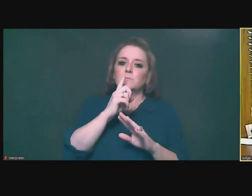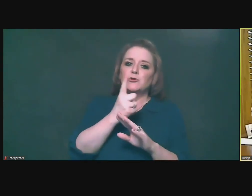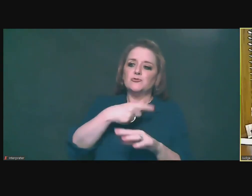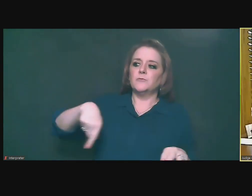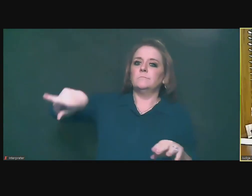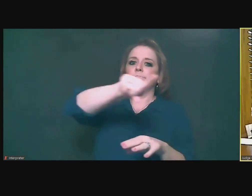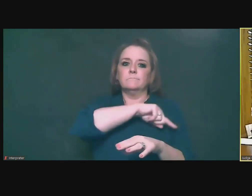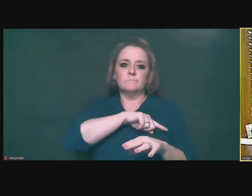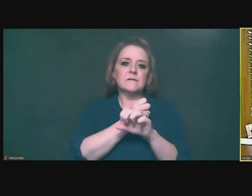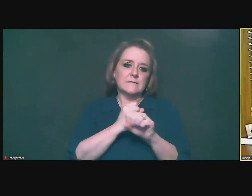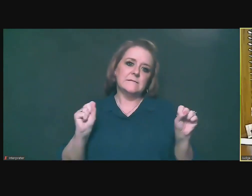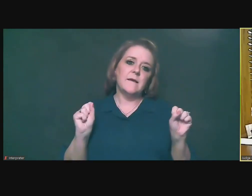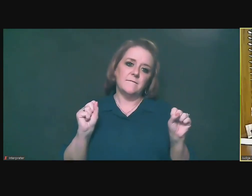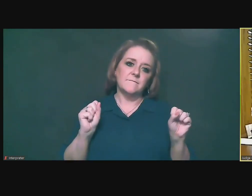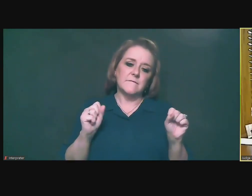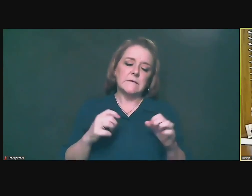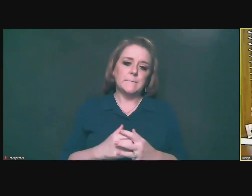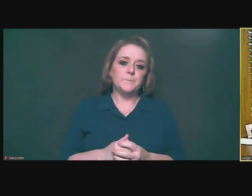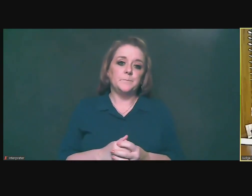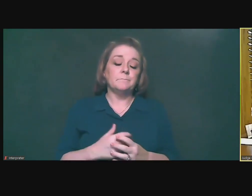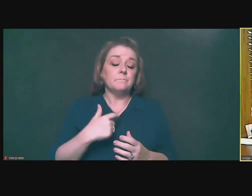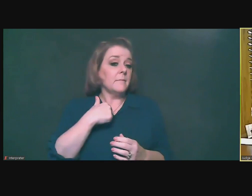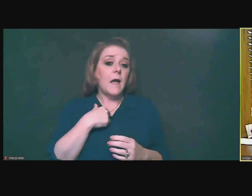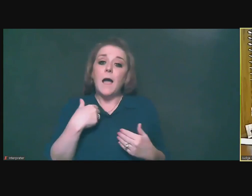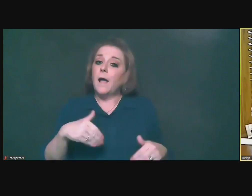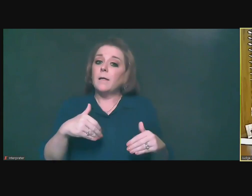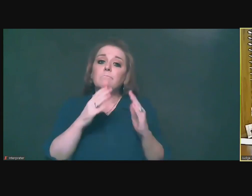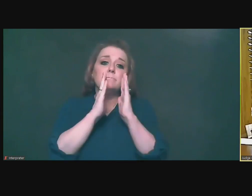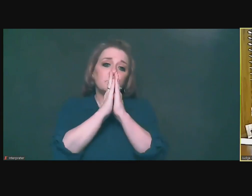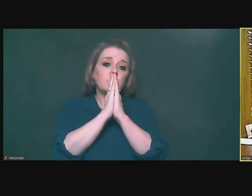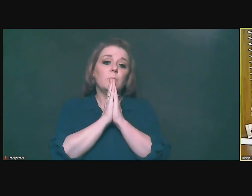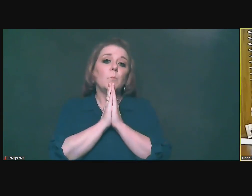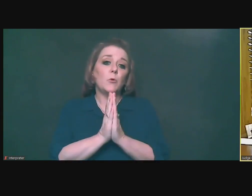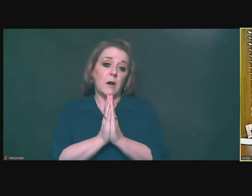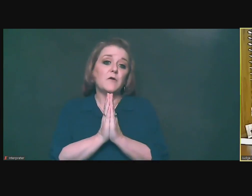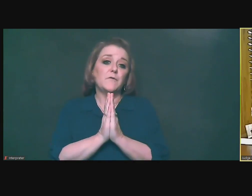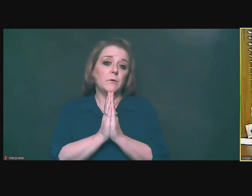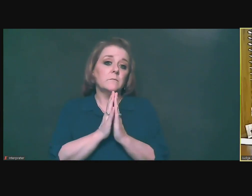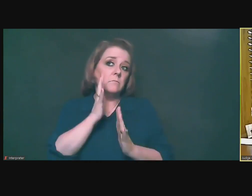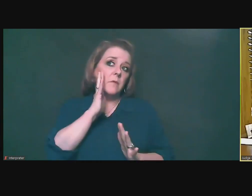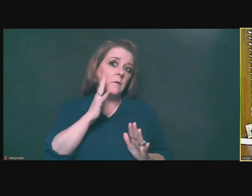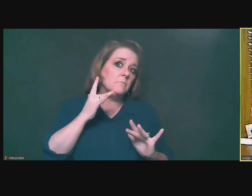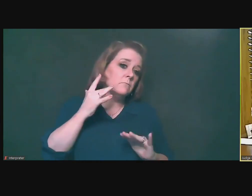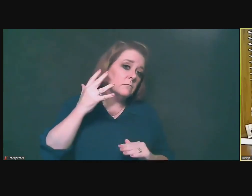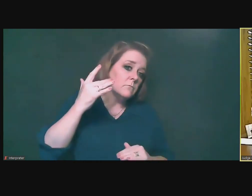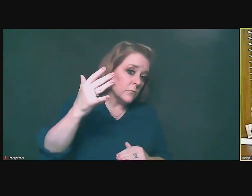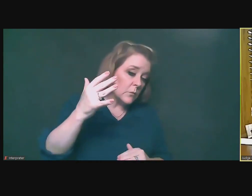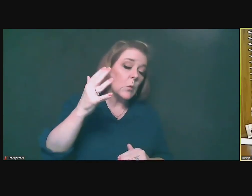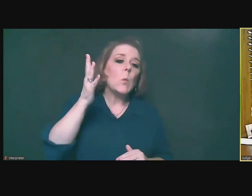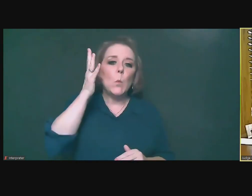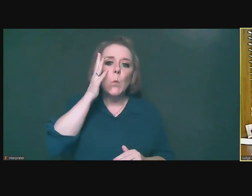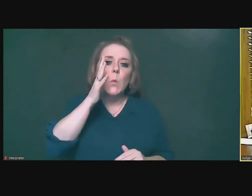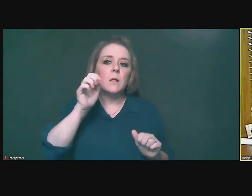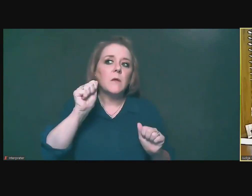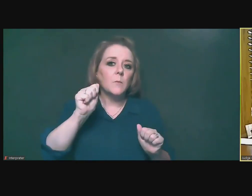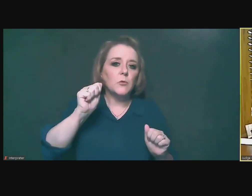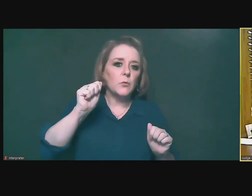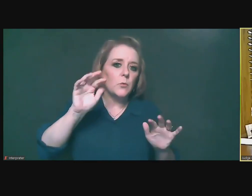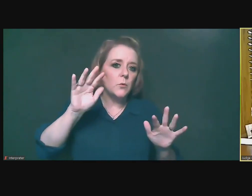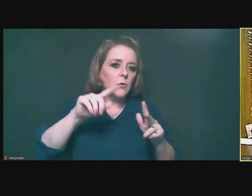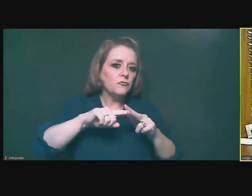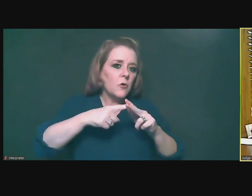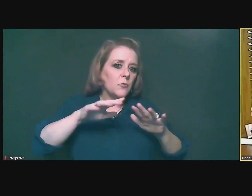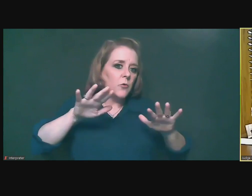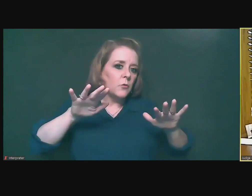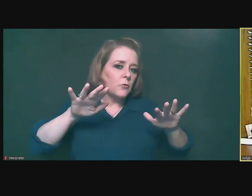this crisis. I'm prayerful that we will come to a point where we can relax many of these